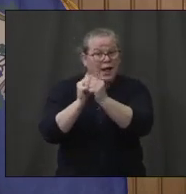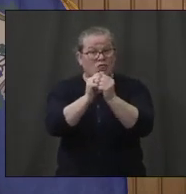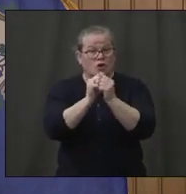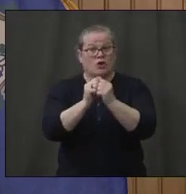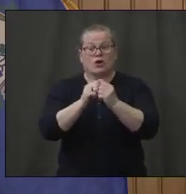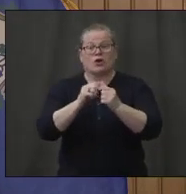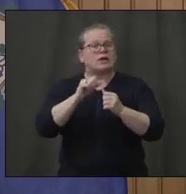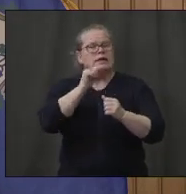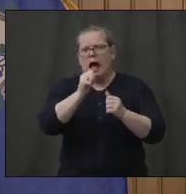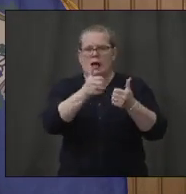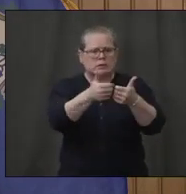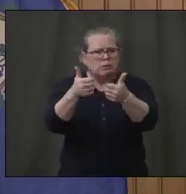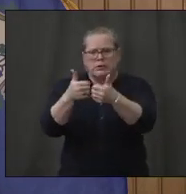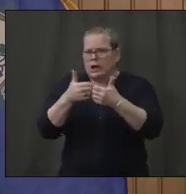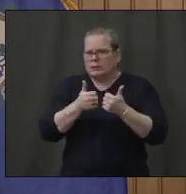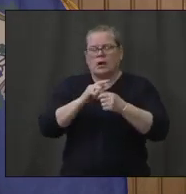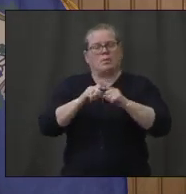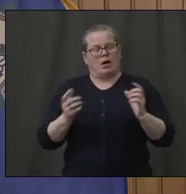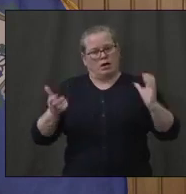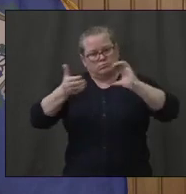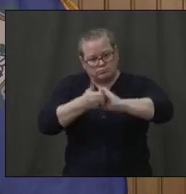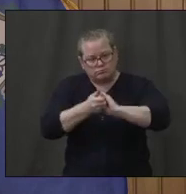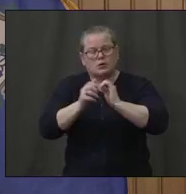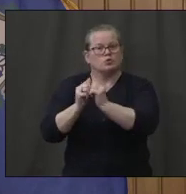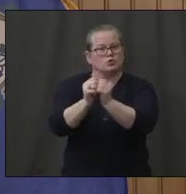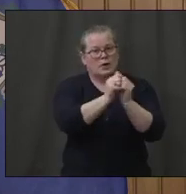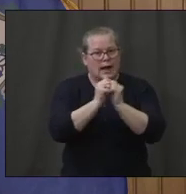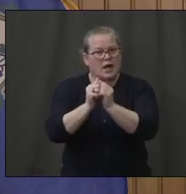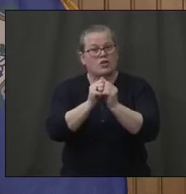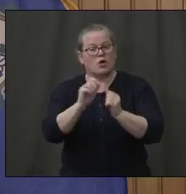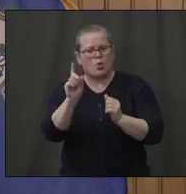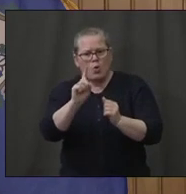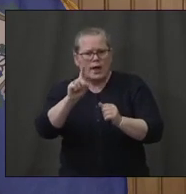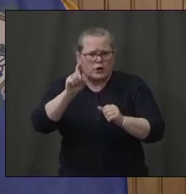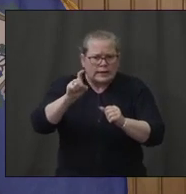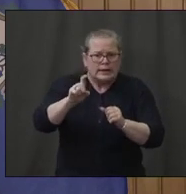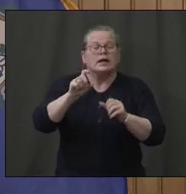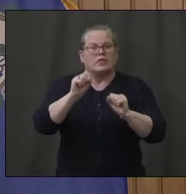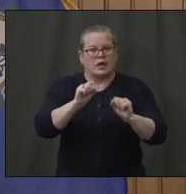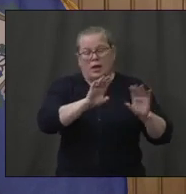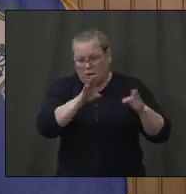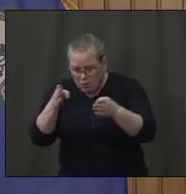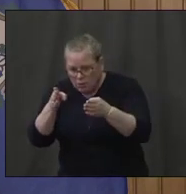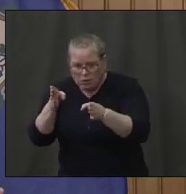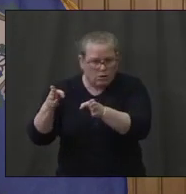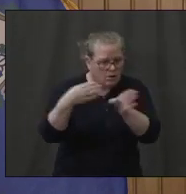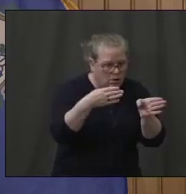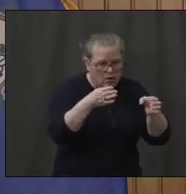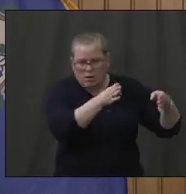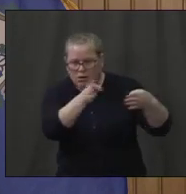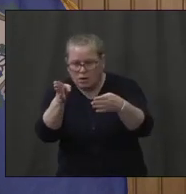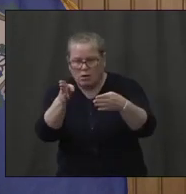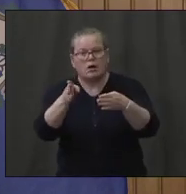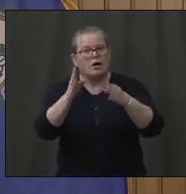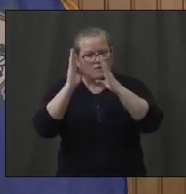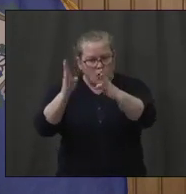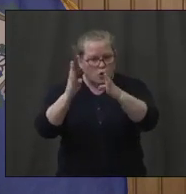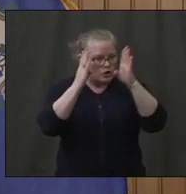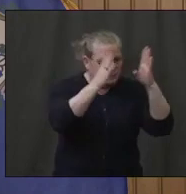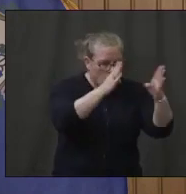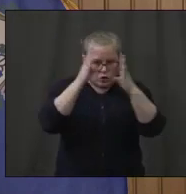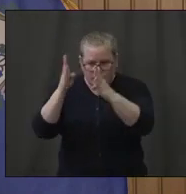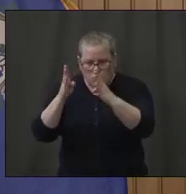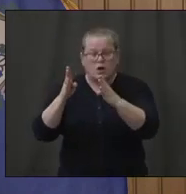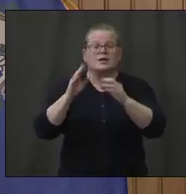more flexibility to be able to address the needs where they are. I think they're going to be able to increase their capacity. I said by 50%